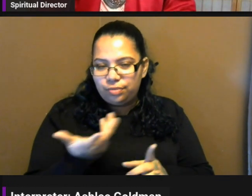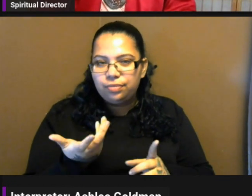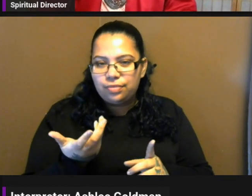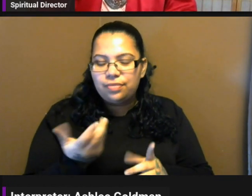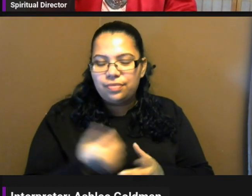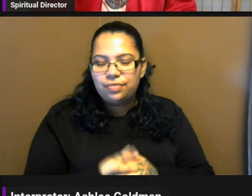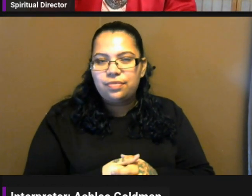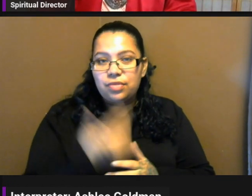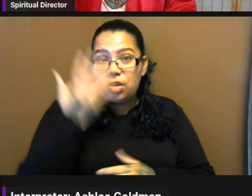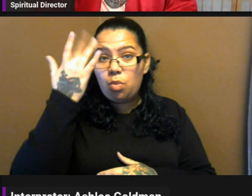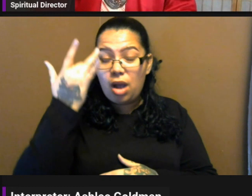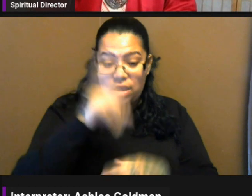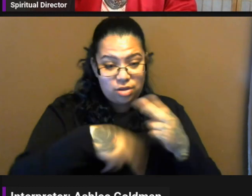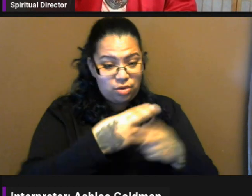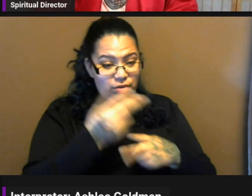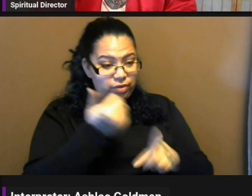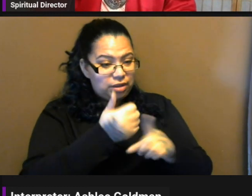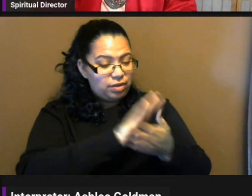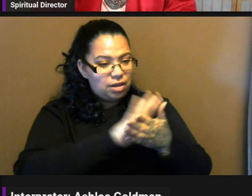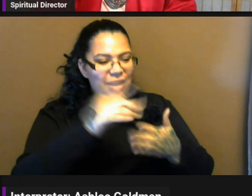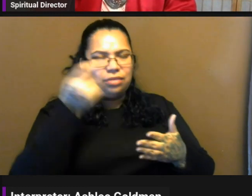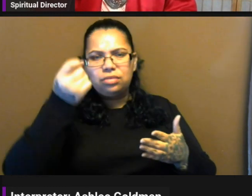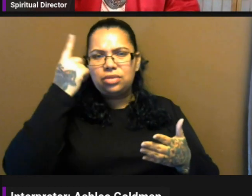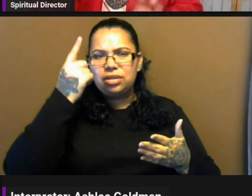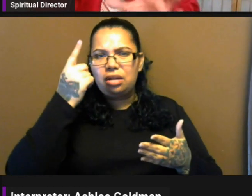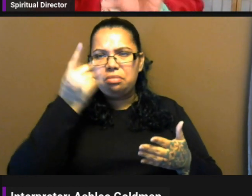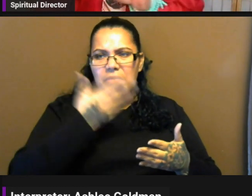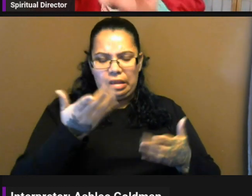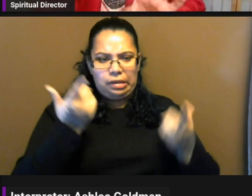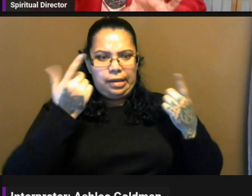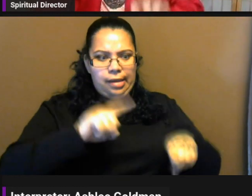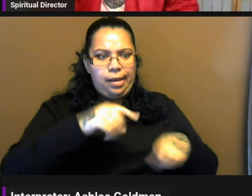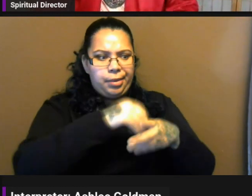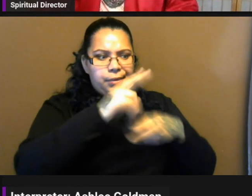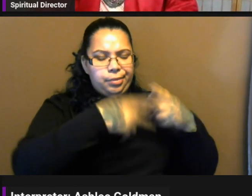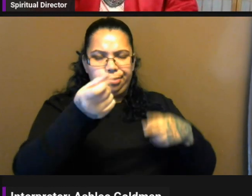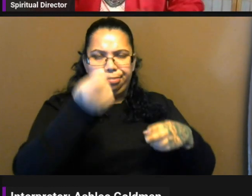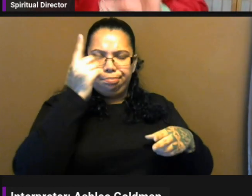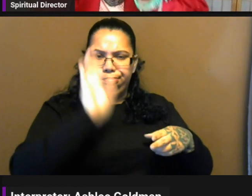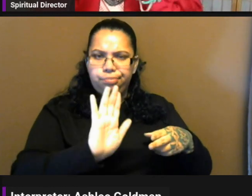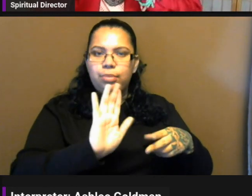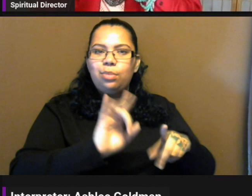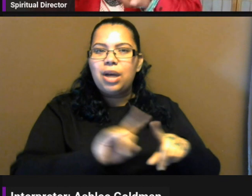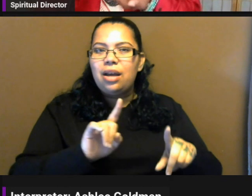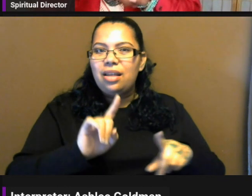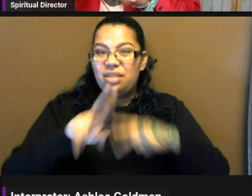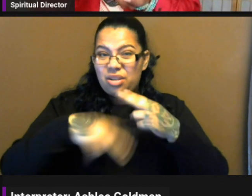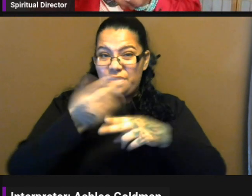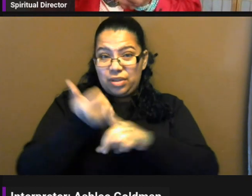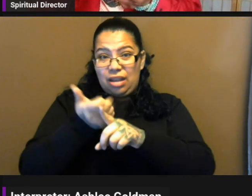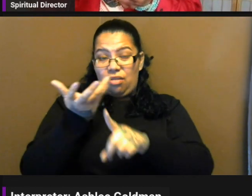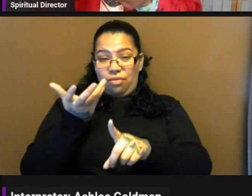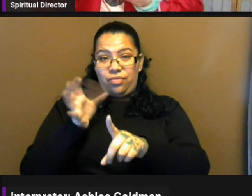because it is a kind universe. I understand that there are things that happen within. I got that. But the universe